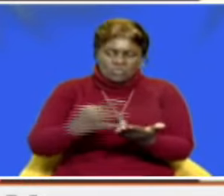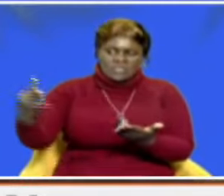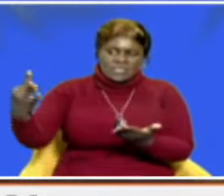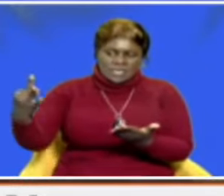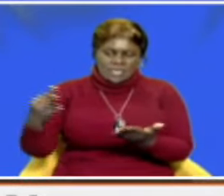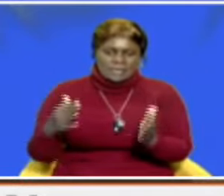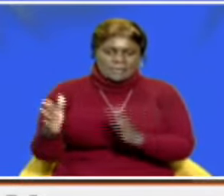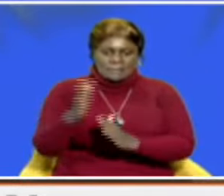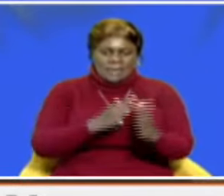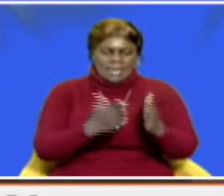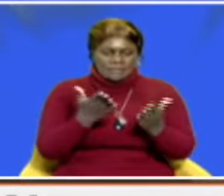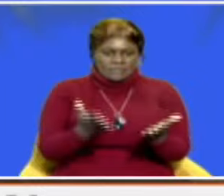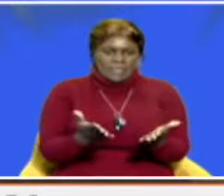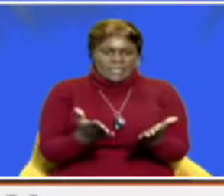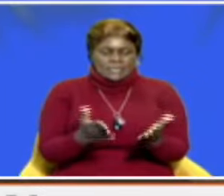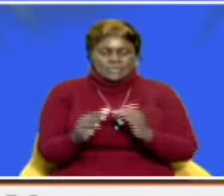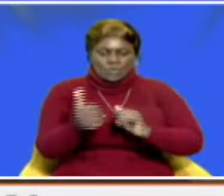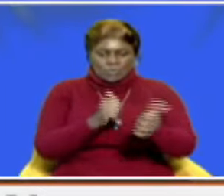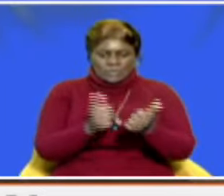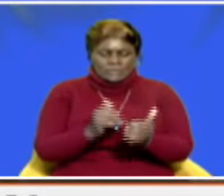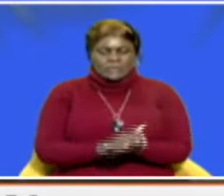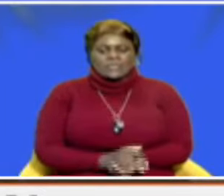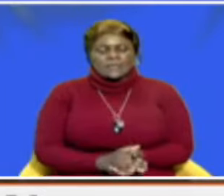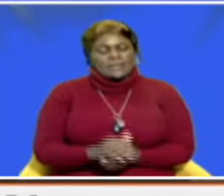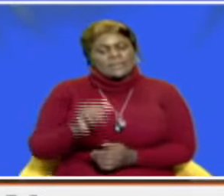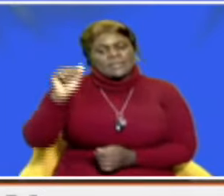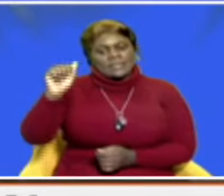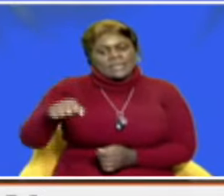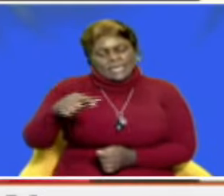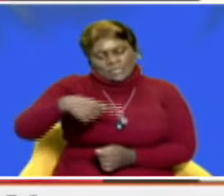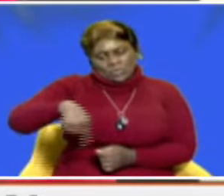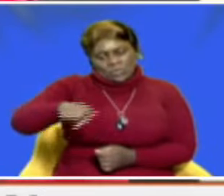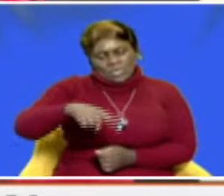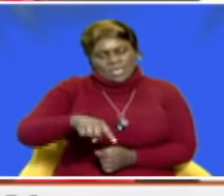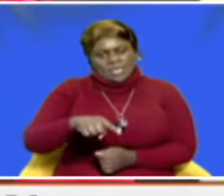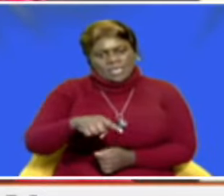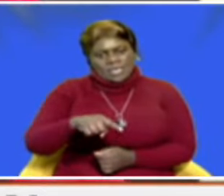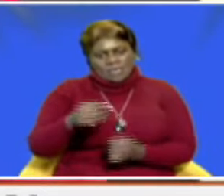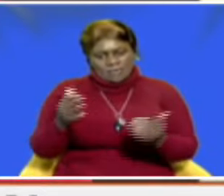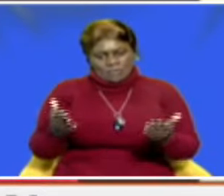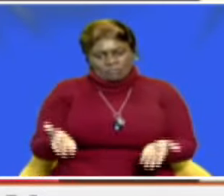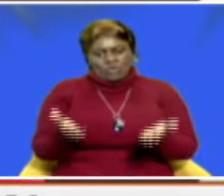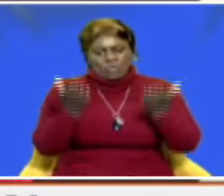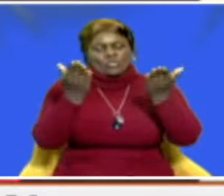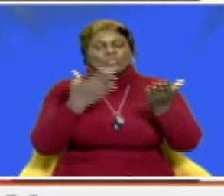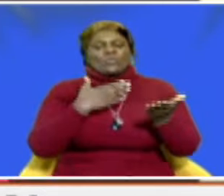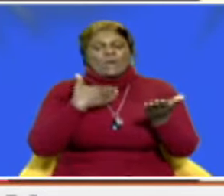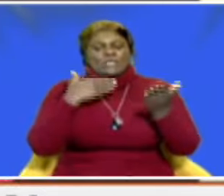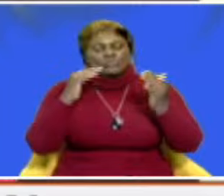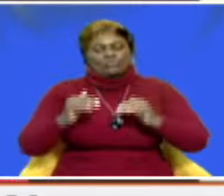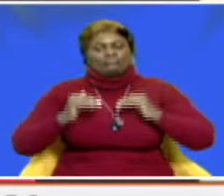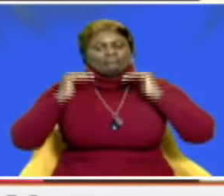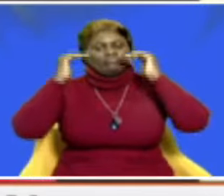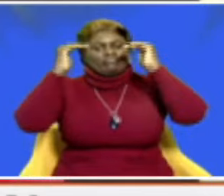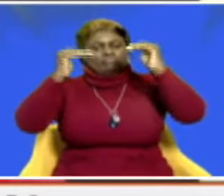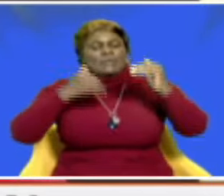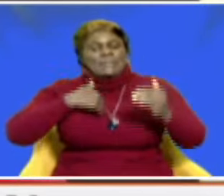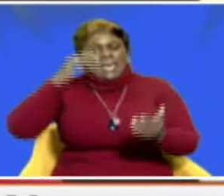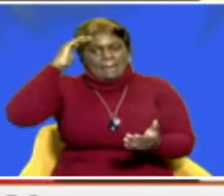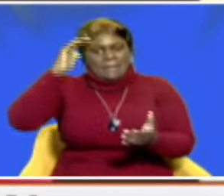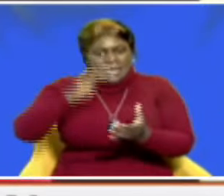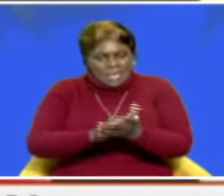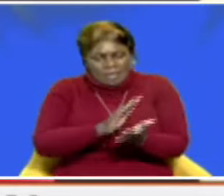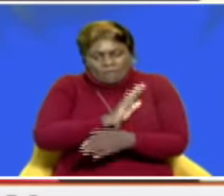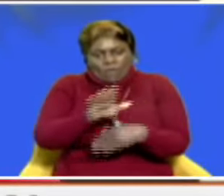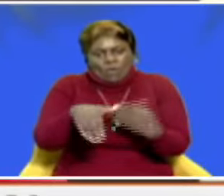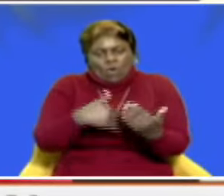prepare myself for this Billie Jean. And yeah, we are coming for promotion and we want to qualify, and I believe